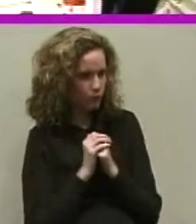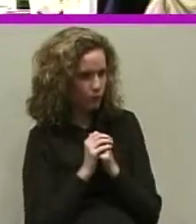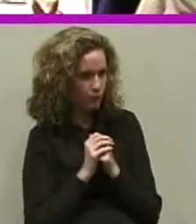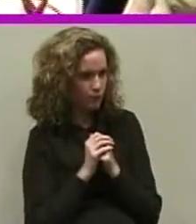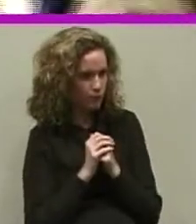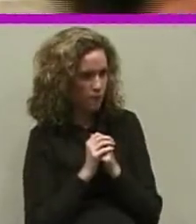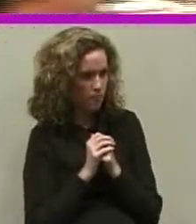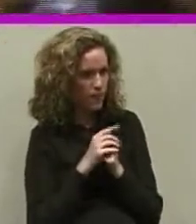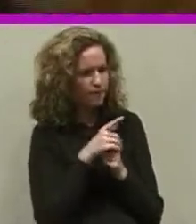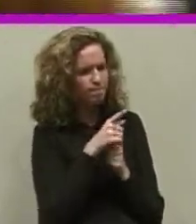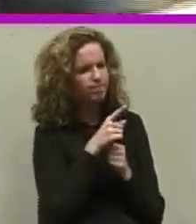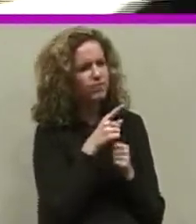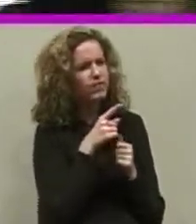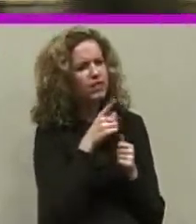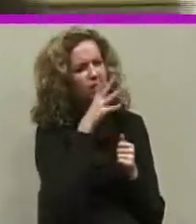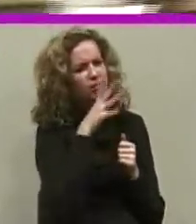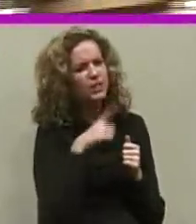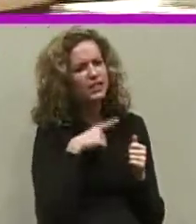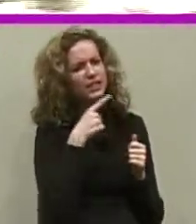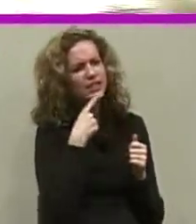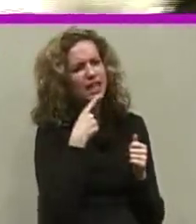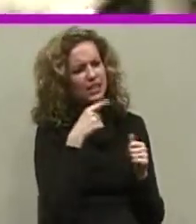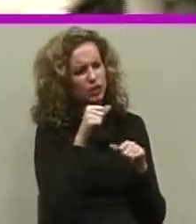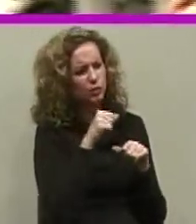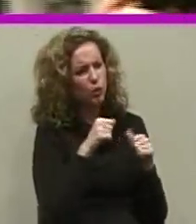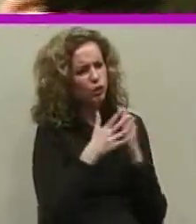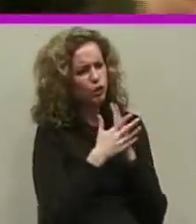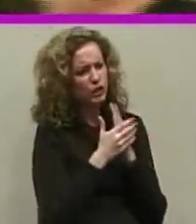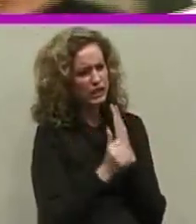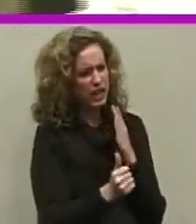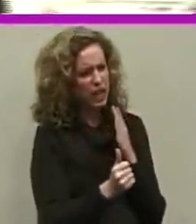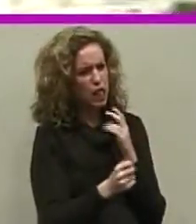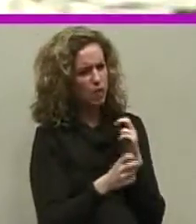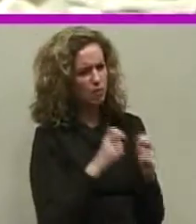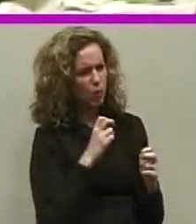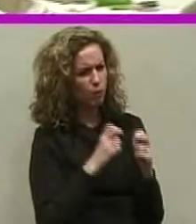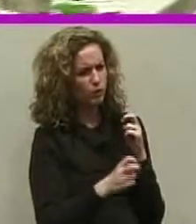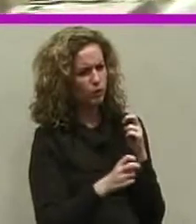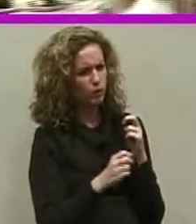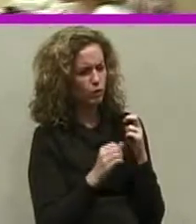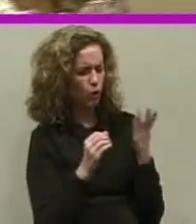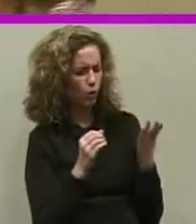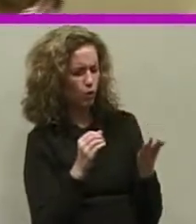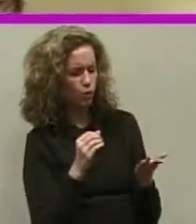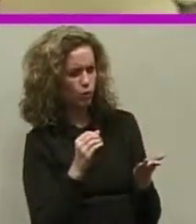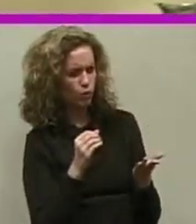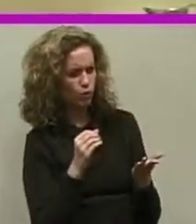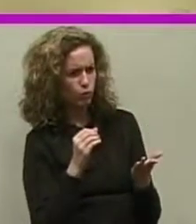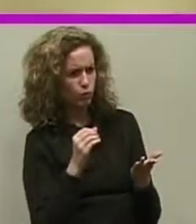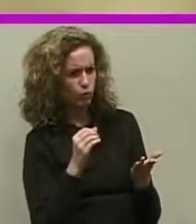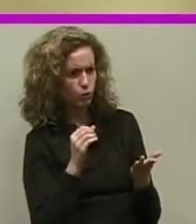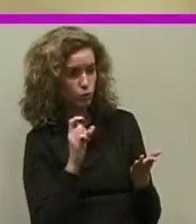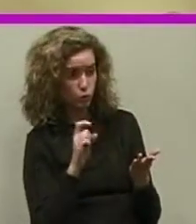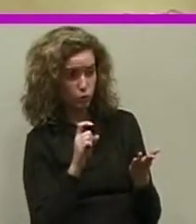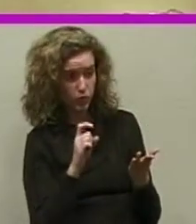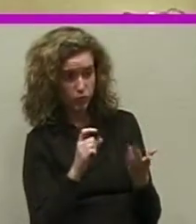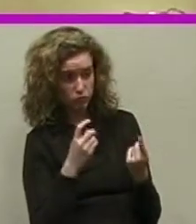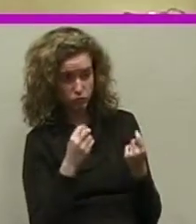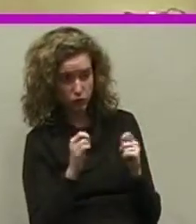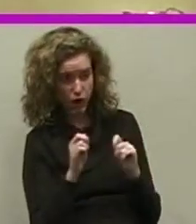Well, it says he has social skill deficits, so shouldn't you just do some social